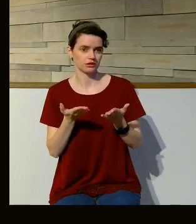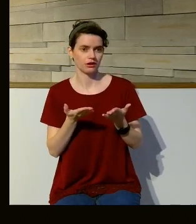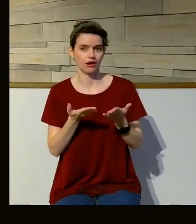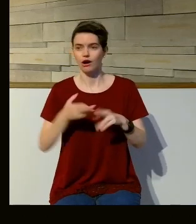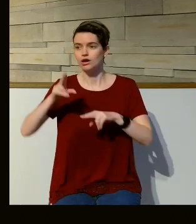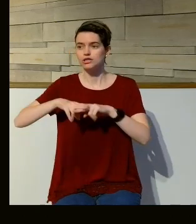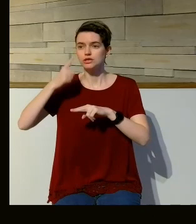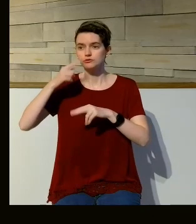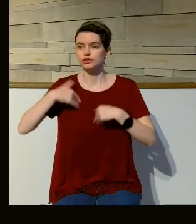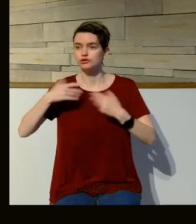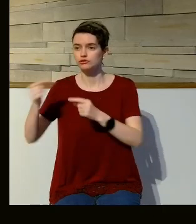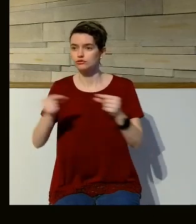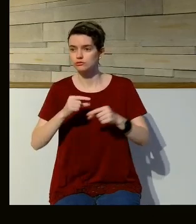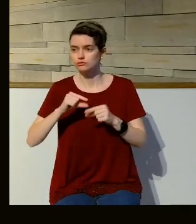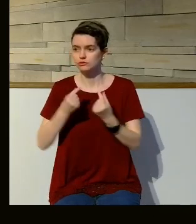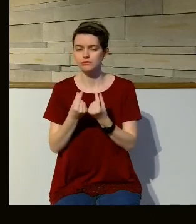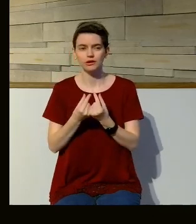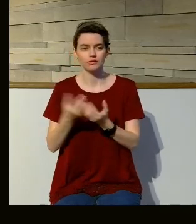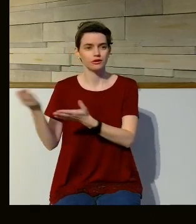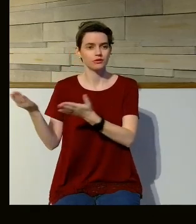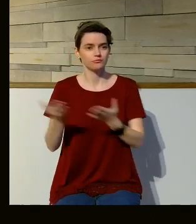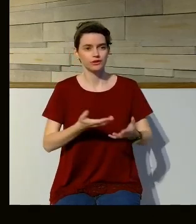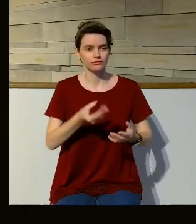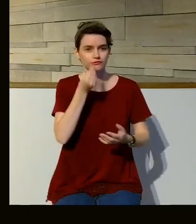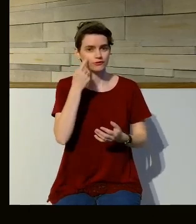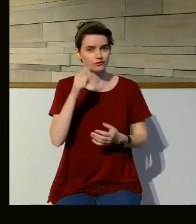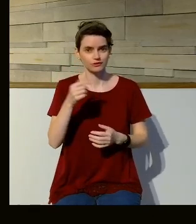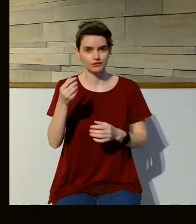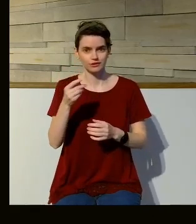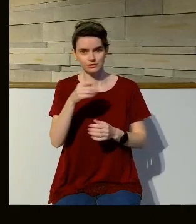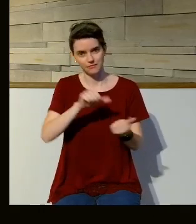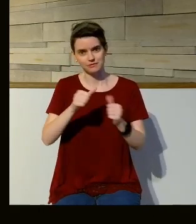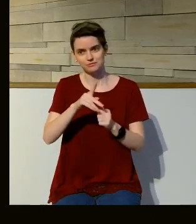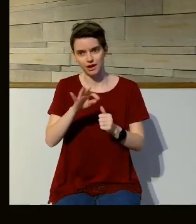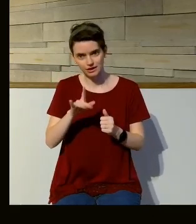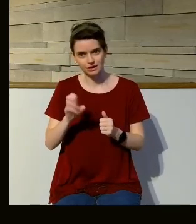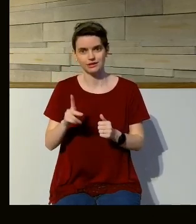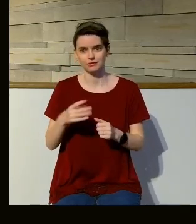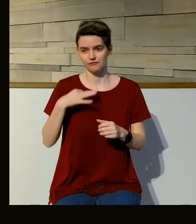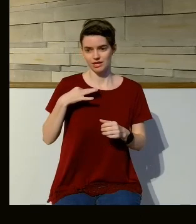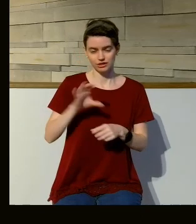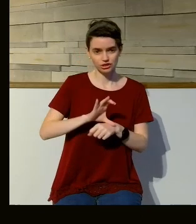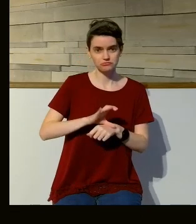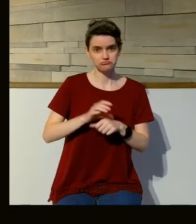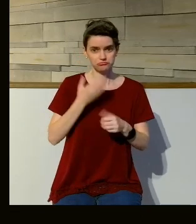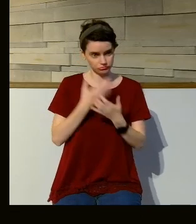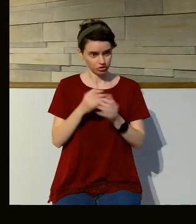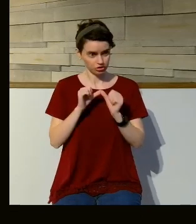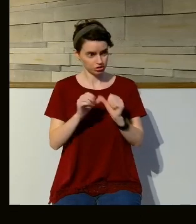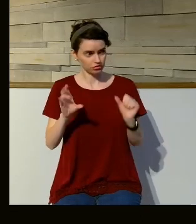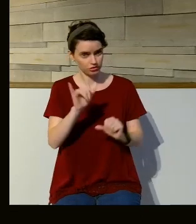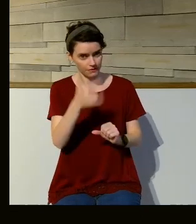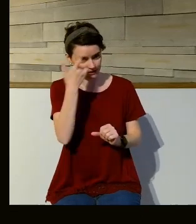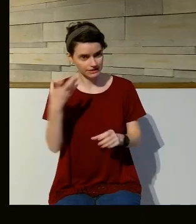chairs for youth group, we bring the casseroles to the Baptist potlucks, we volunteer at church, and this is good, church. Continue to do so,